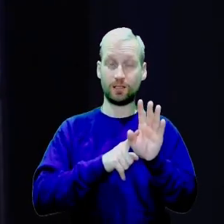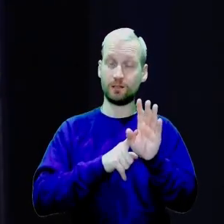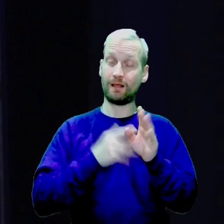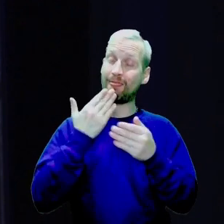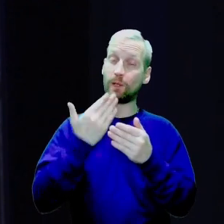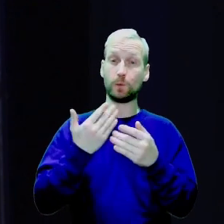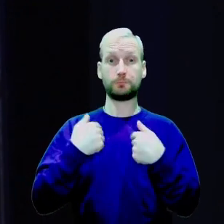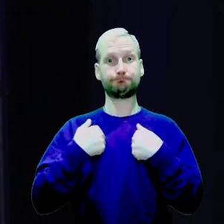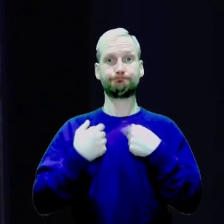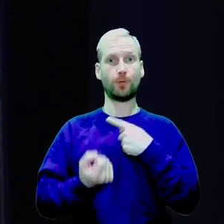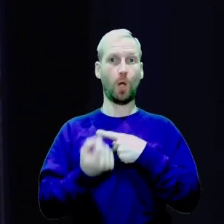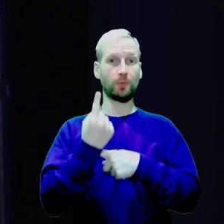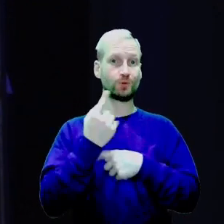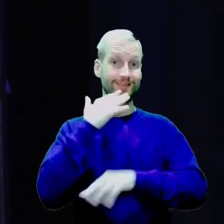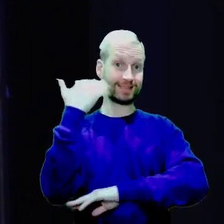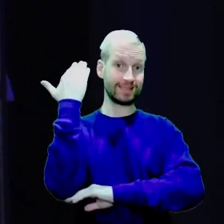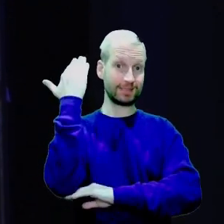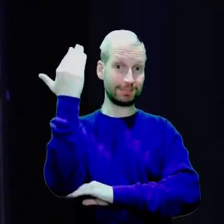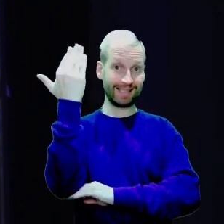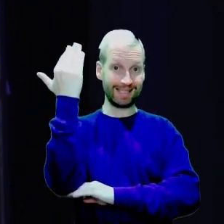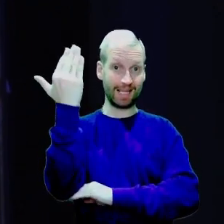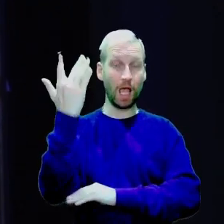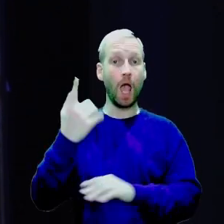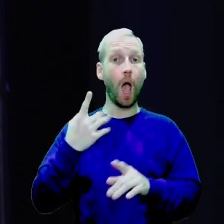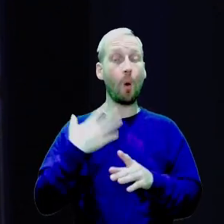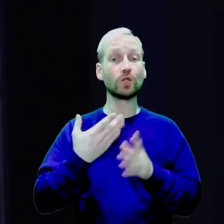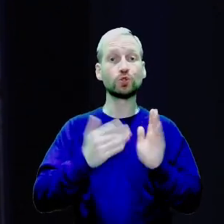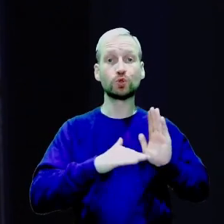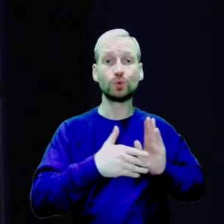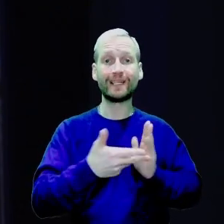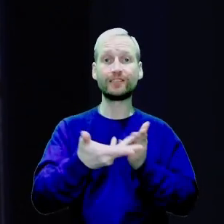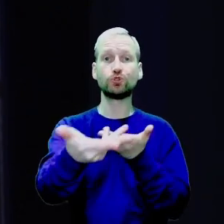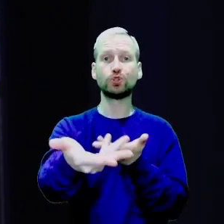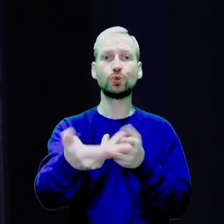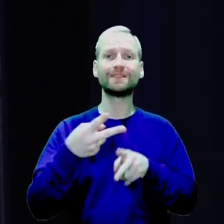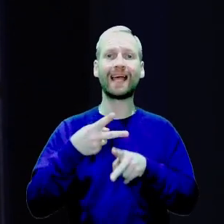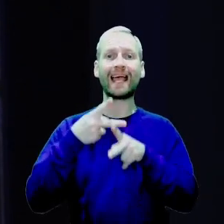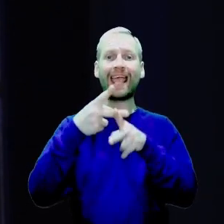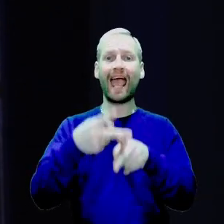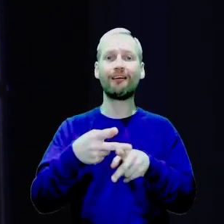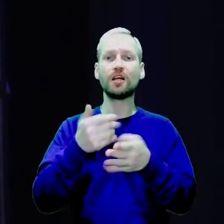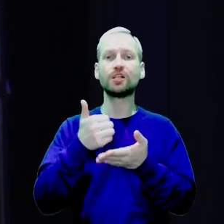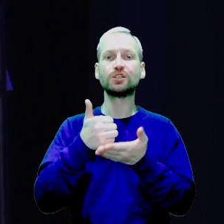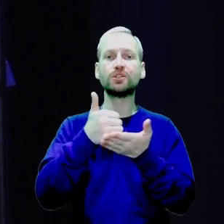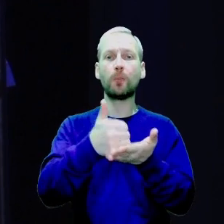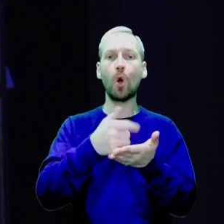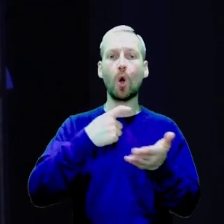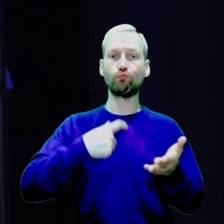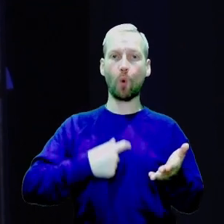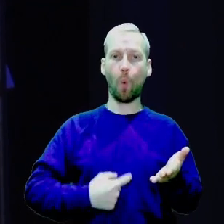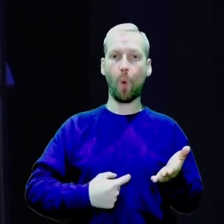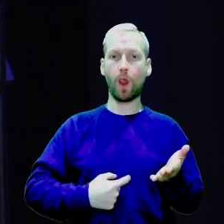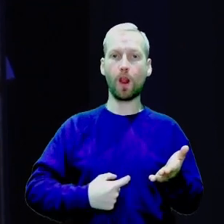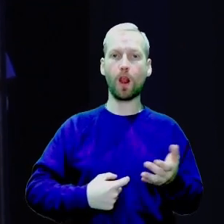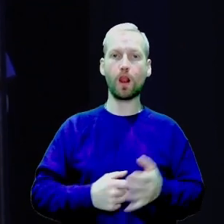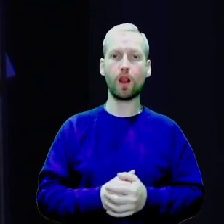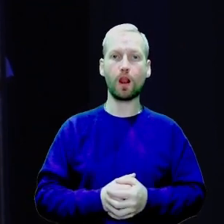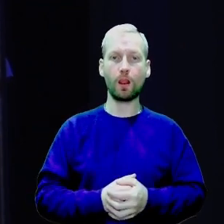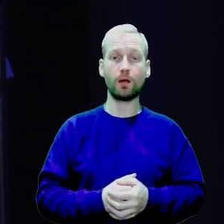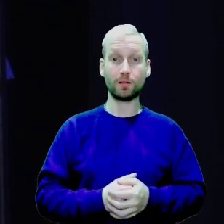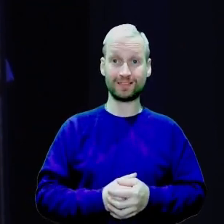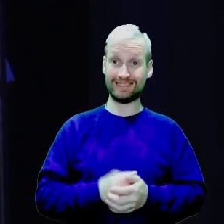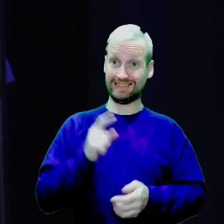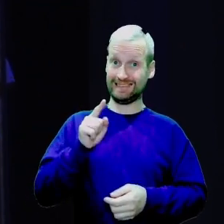want to basically introduce a carer support role, which is a new role where we're thinking more